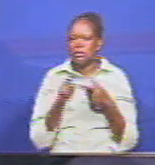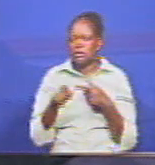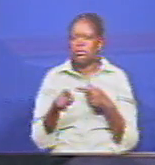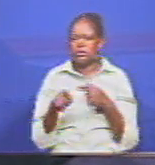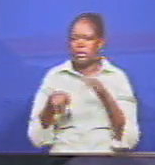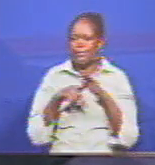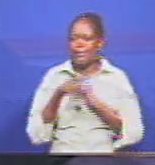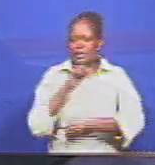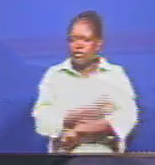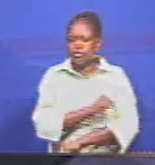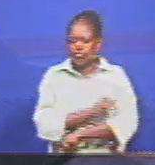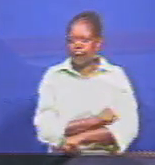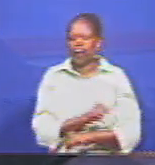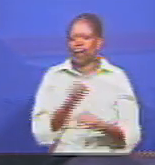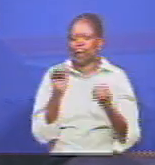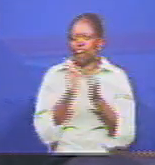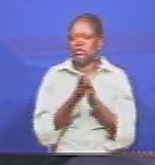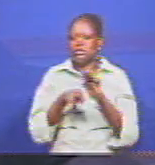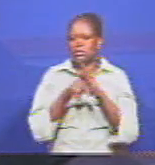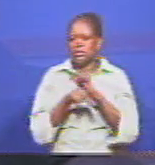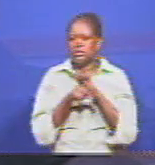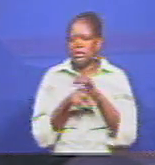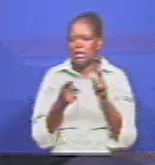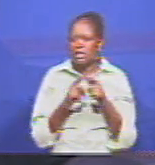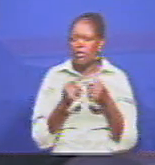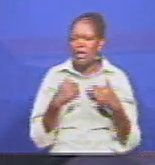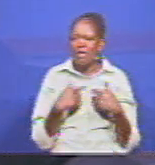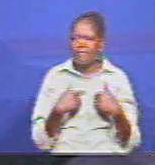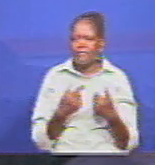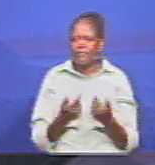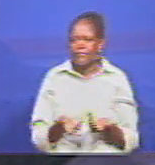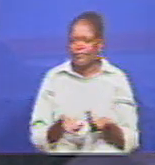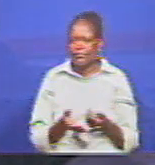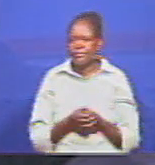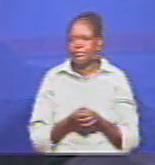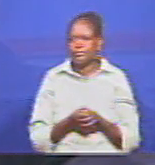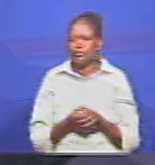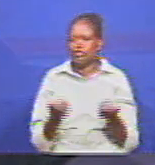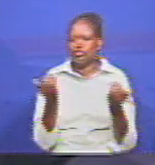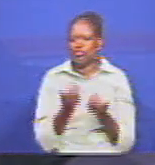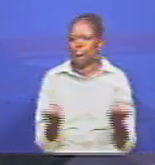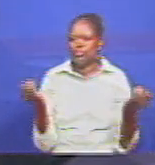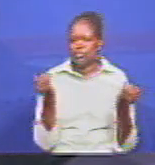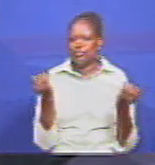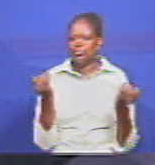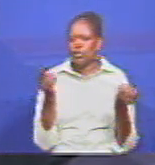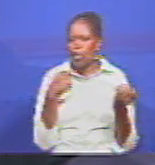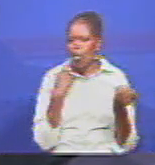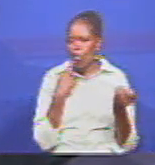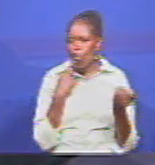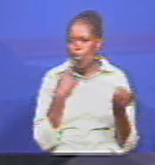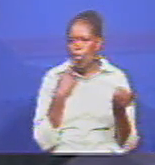and kindergarten, mm-hmm. We have small children mm-hmm. who are